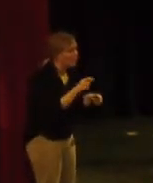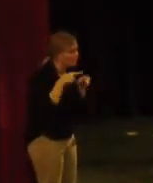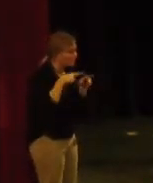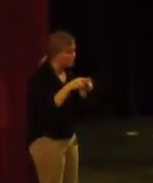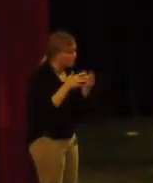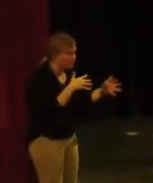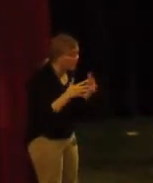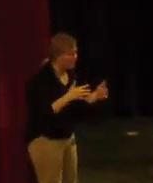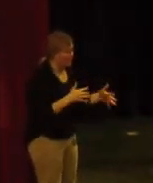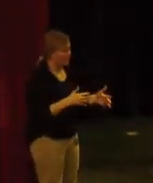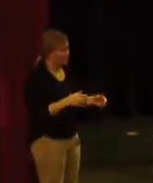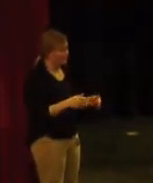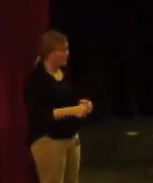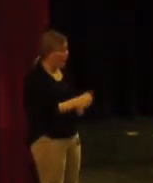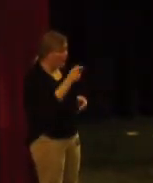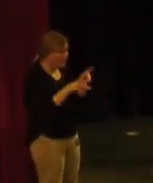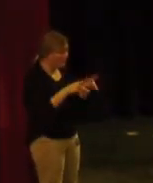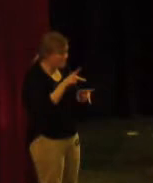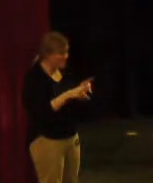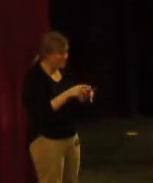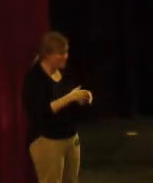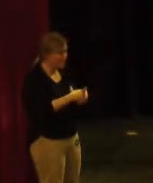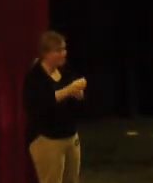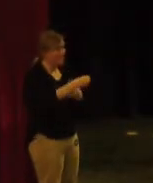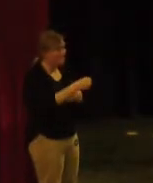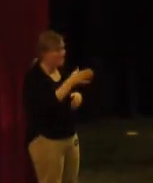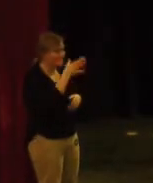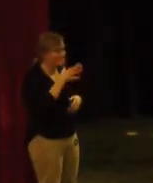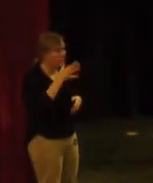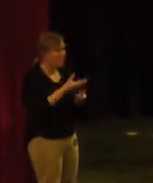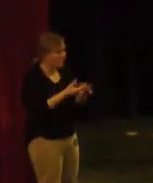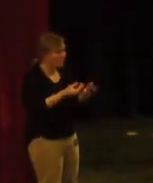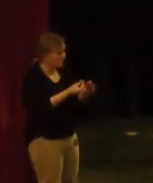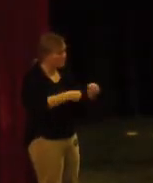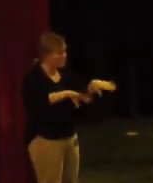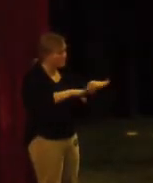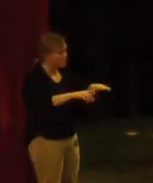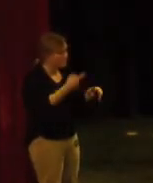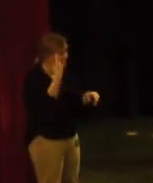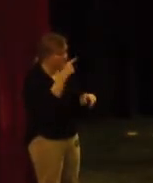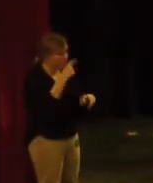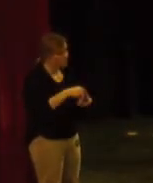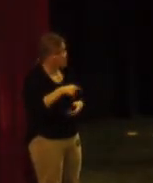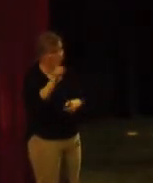happened is there were people that left the farm fields to go fight in the war, and they were also